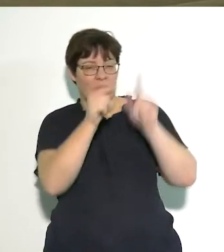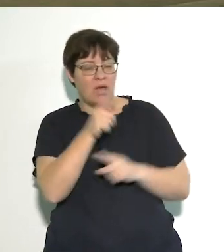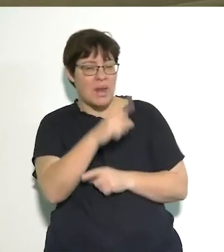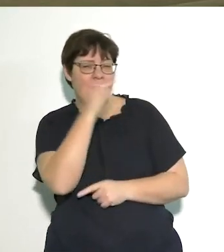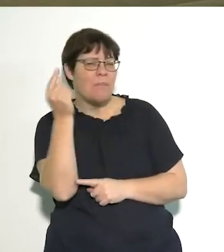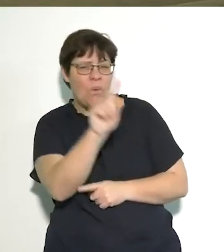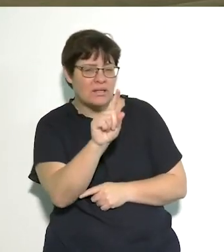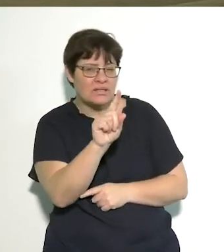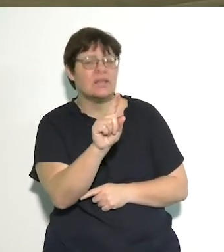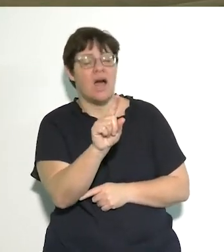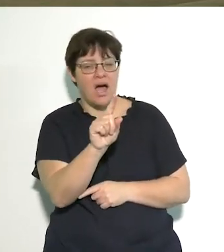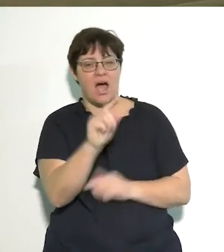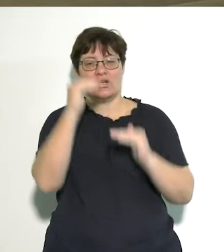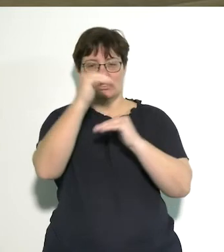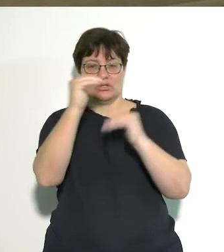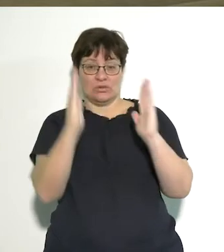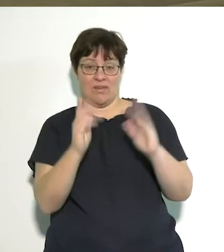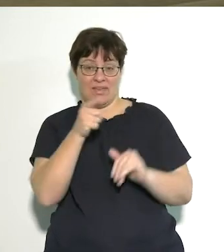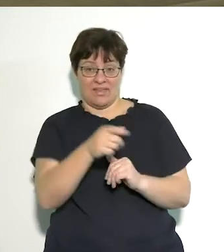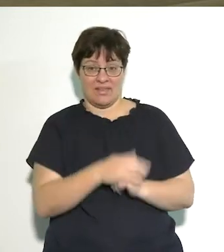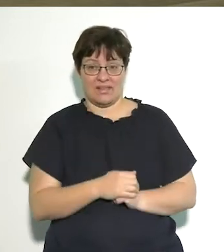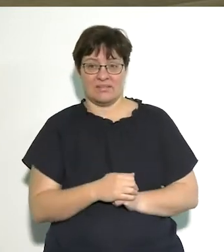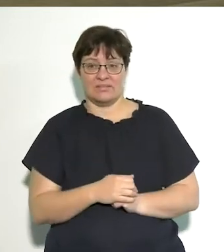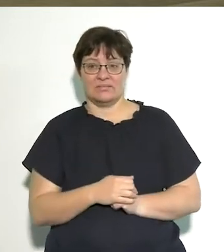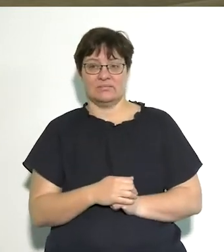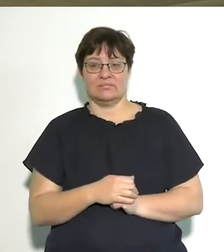want to know. This is called a square.